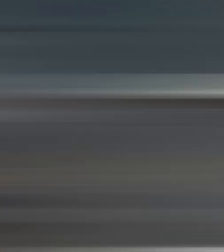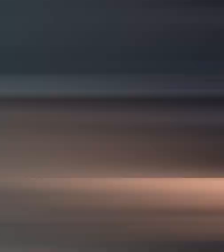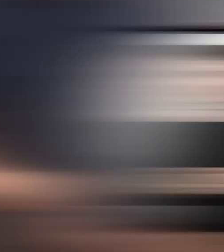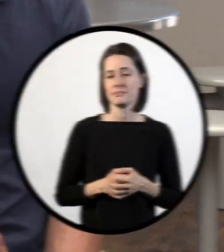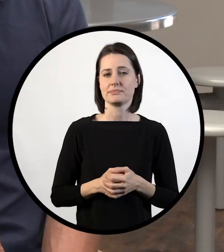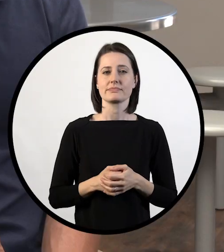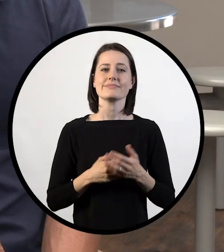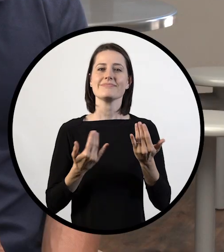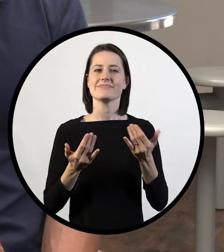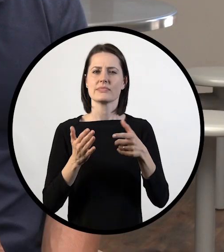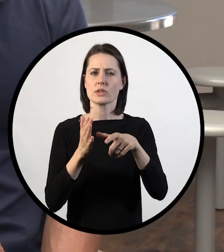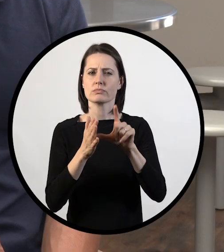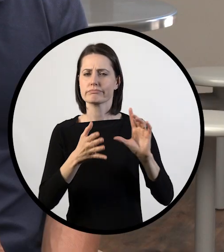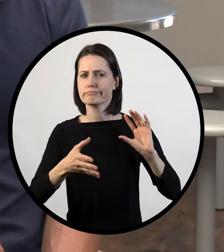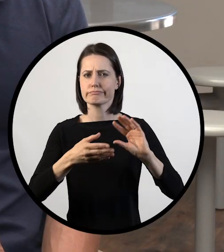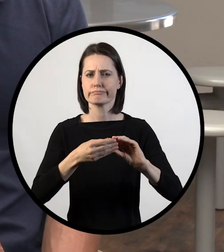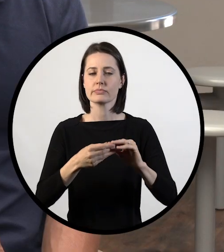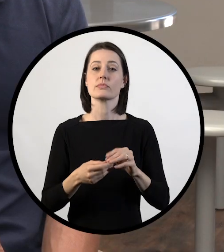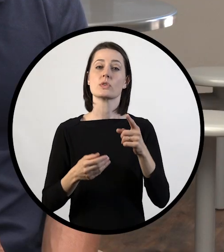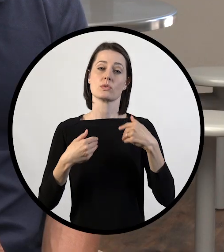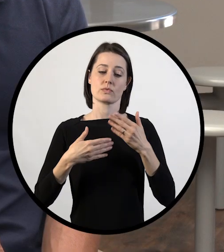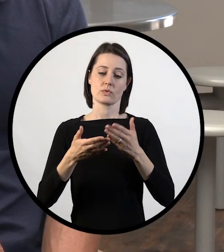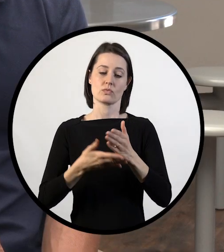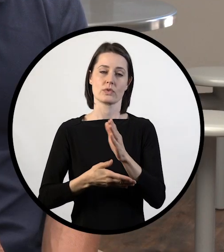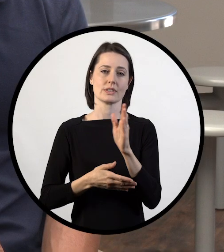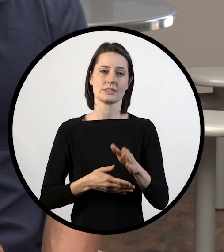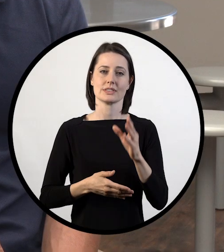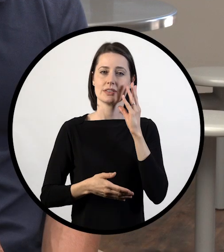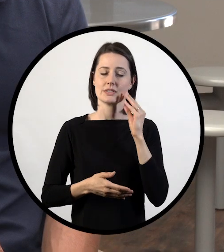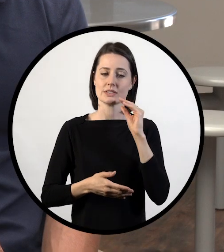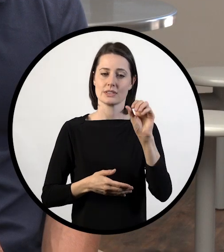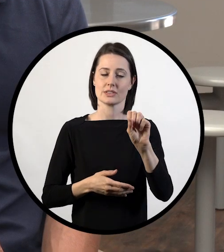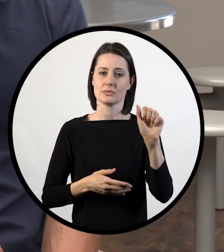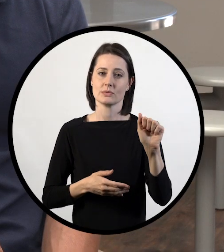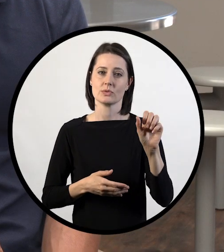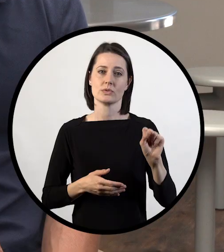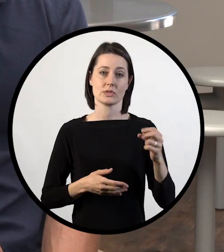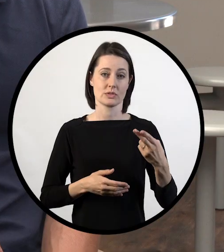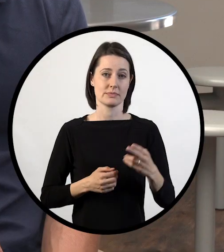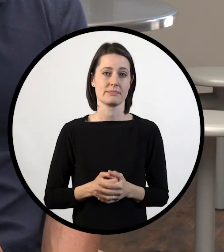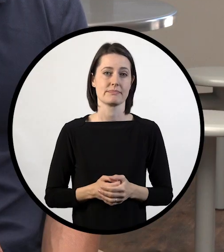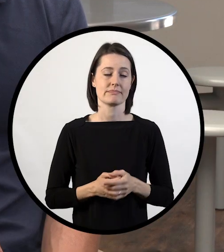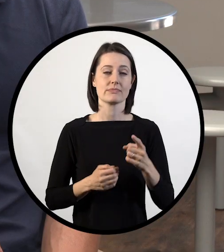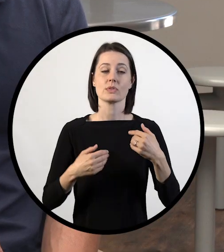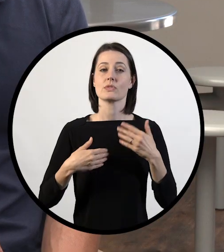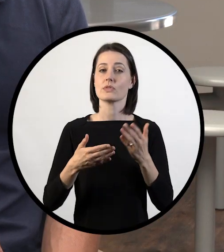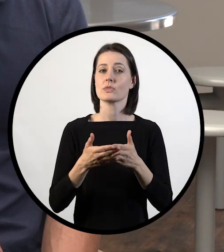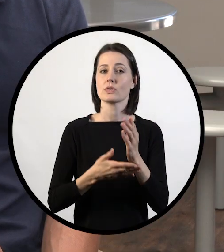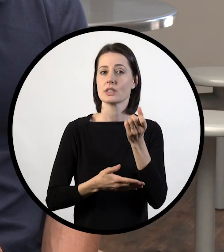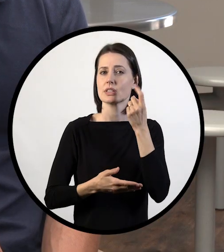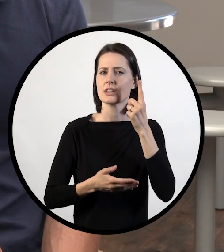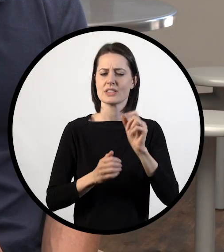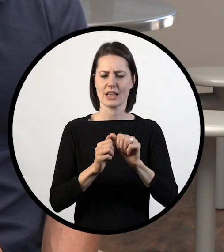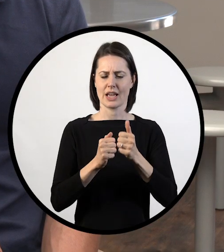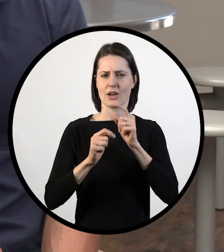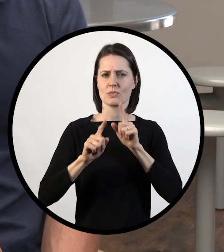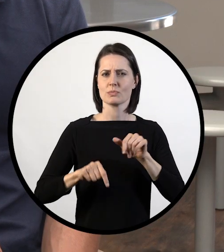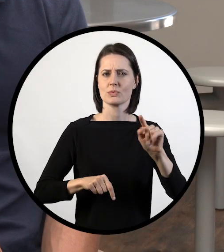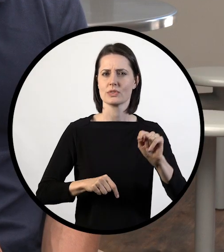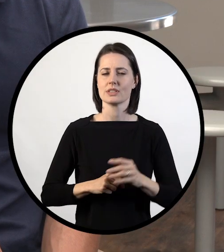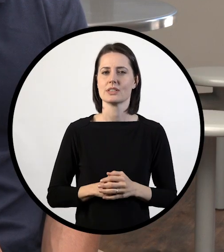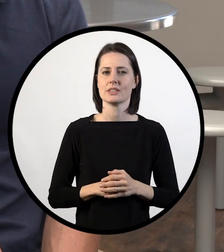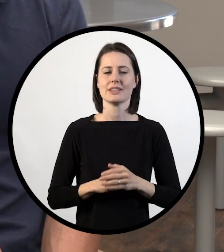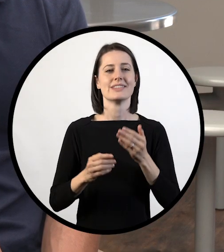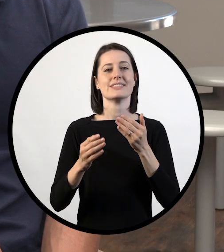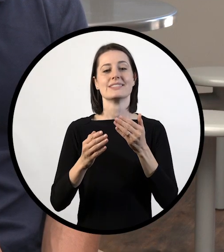charges. Let's review. You have a right to be free from sexual abuse and sexual harassment, and you have the right to understand